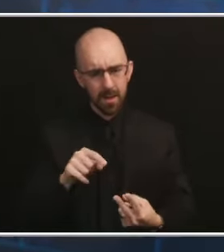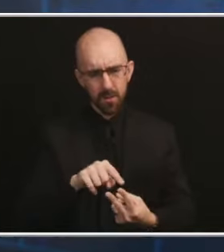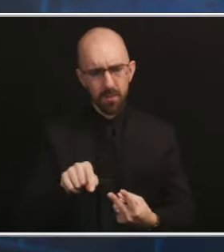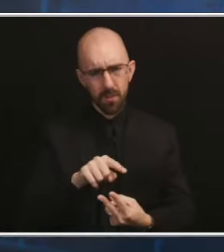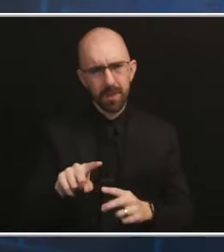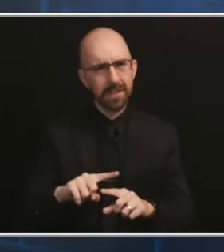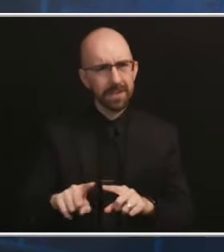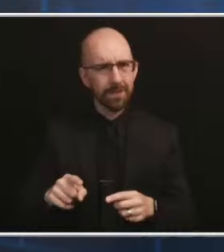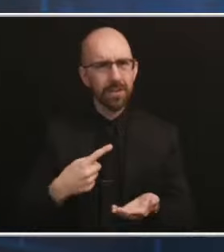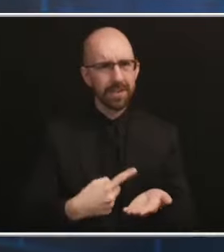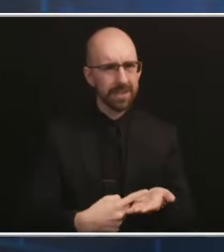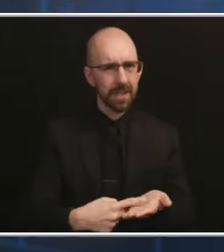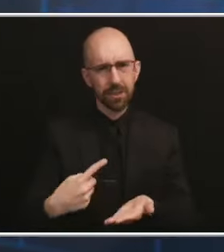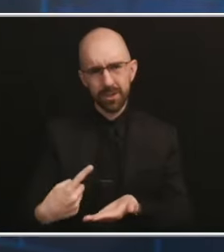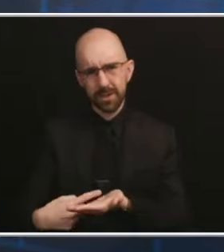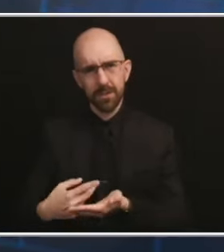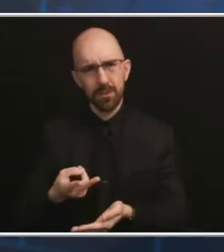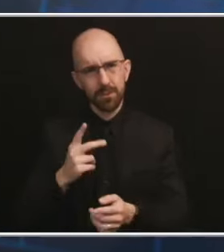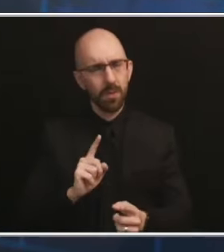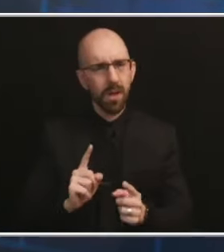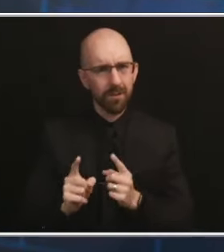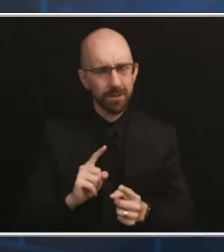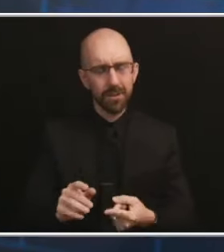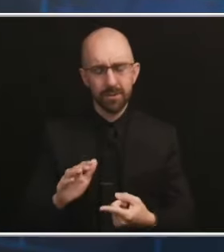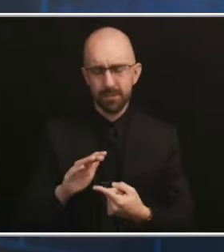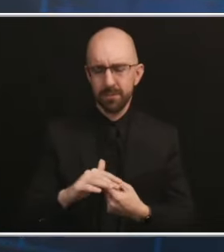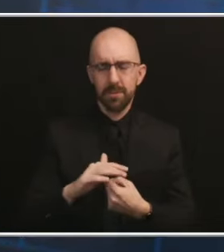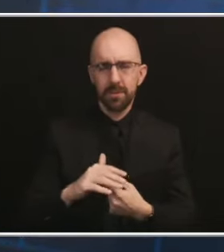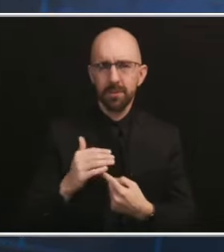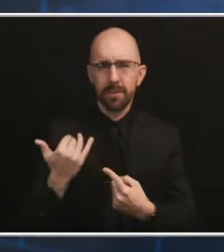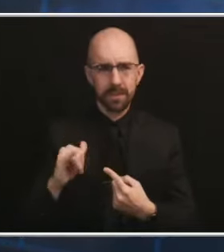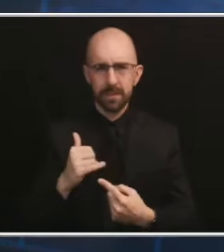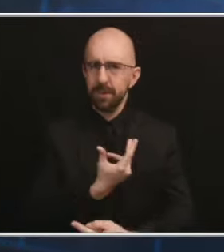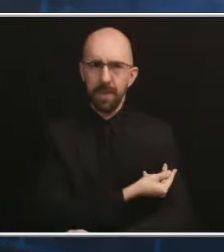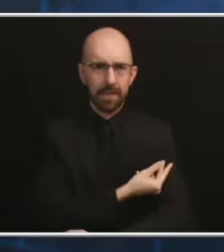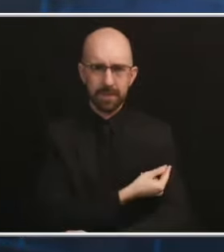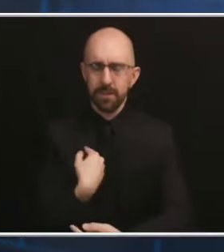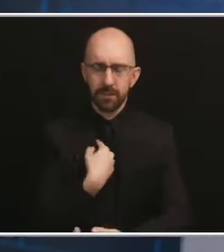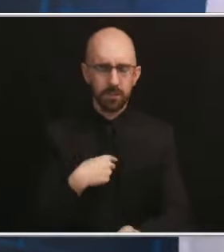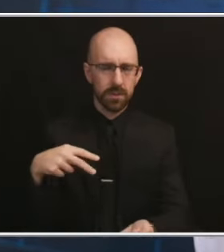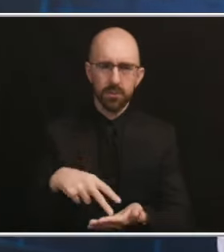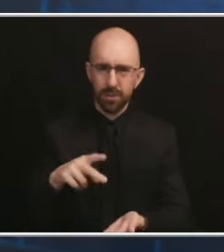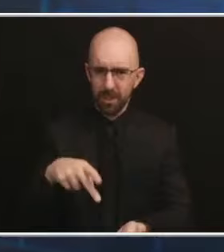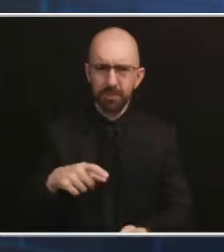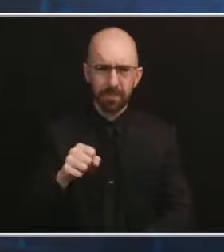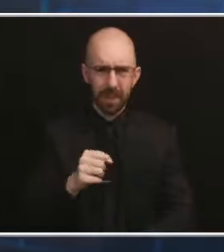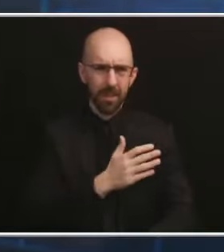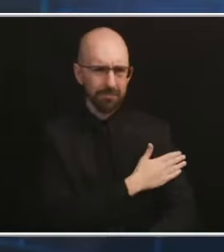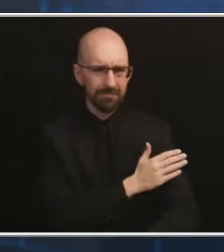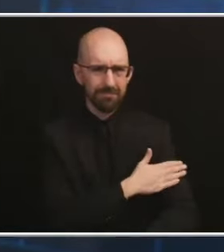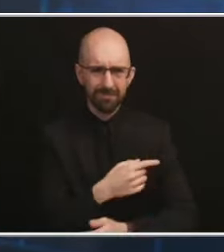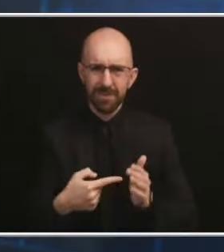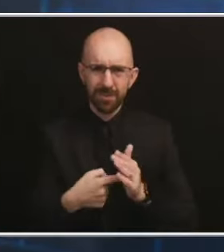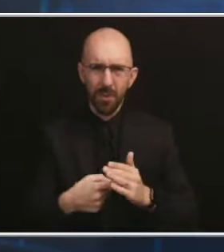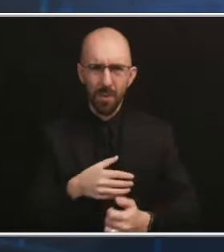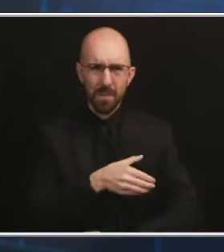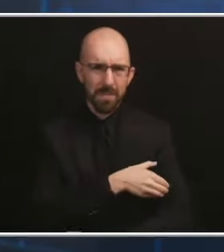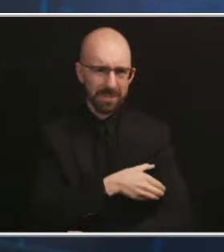right? 2 conversations. One, we stood up for vaccination. Yeah, we showed our biceps, our